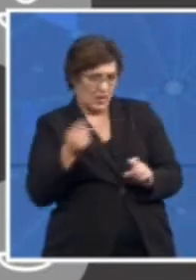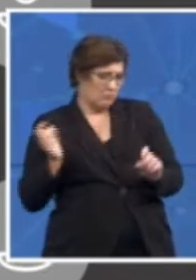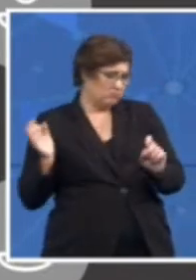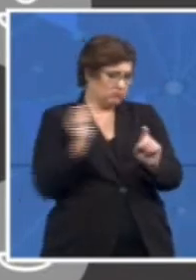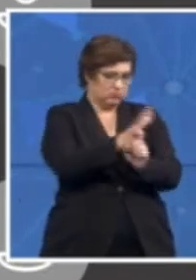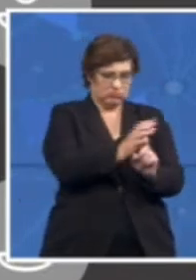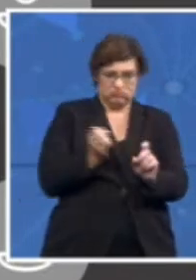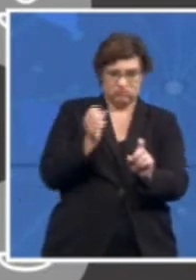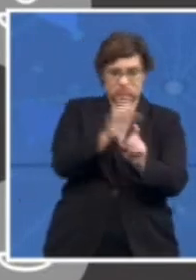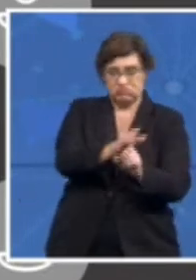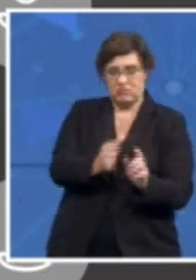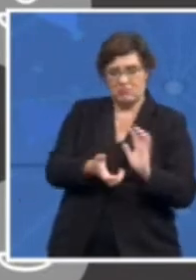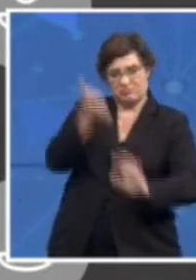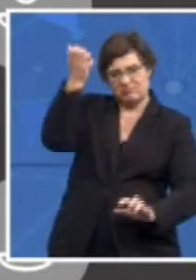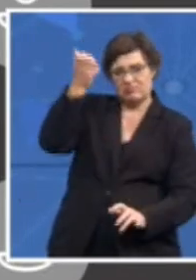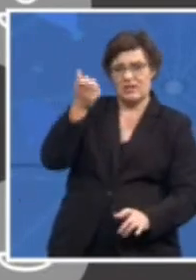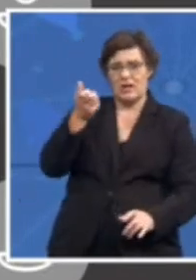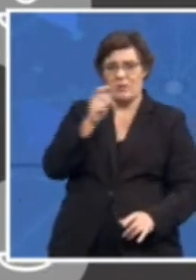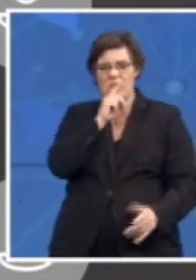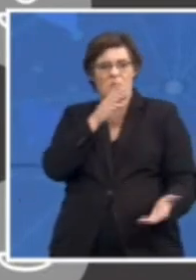how much impact it's had.